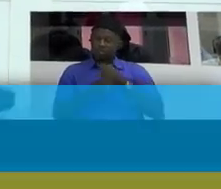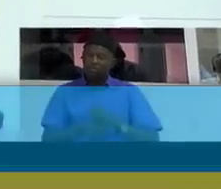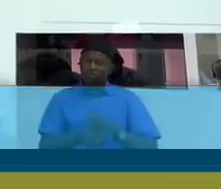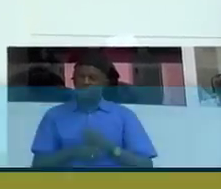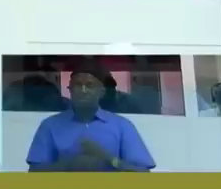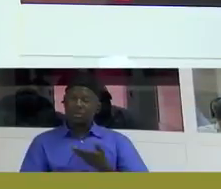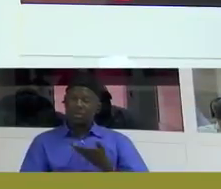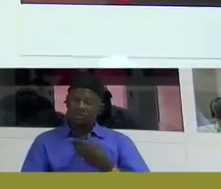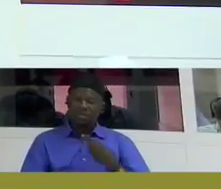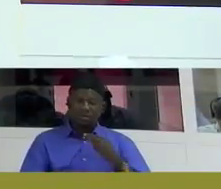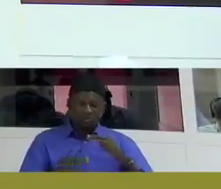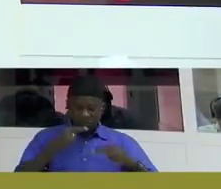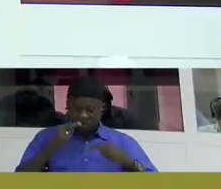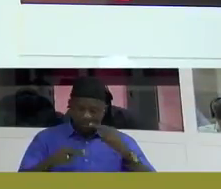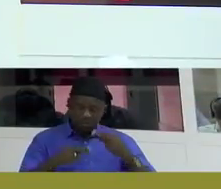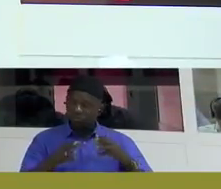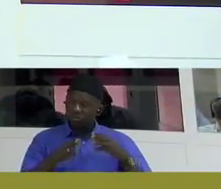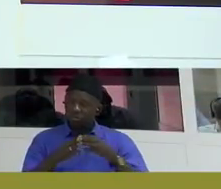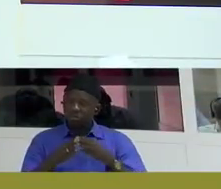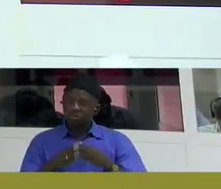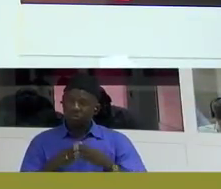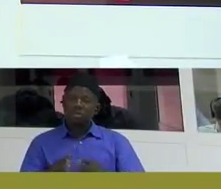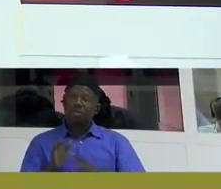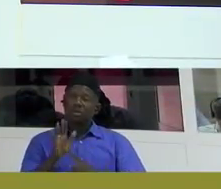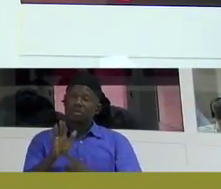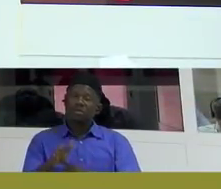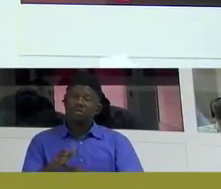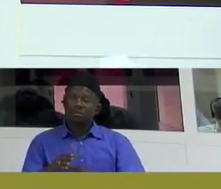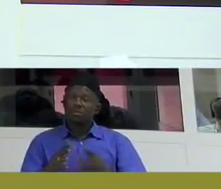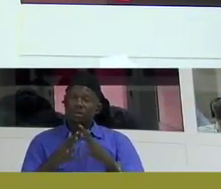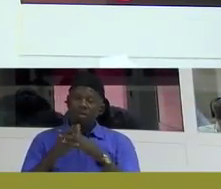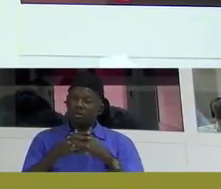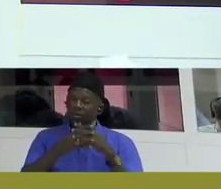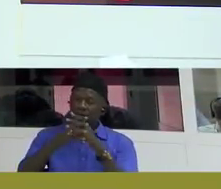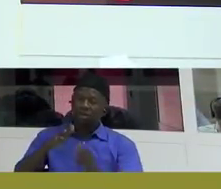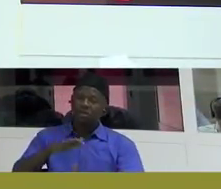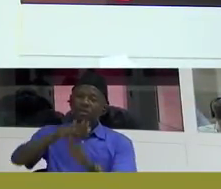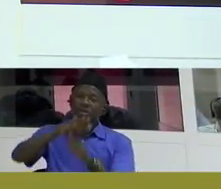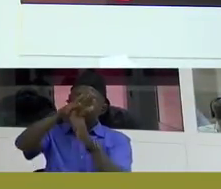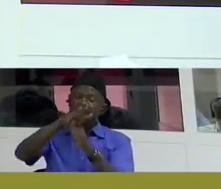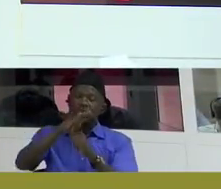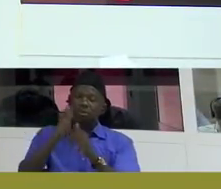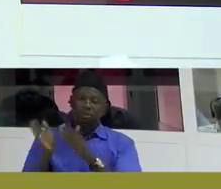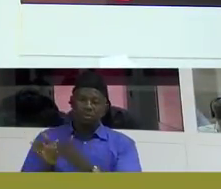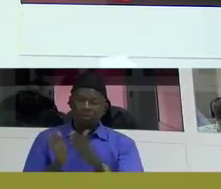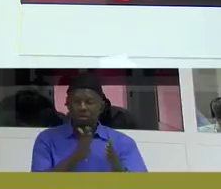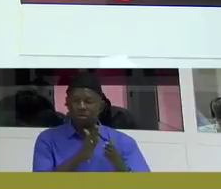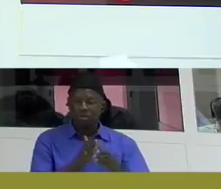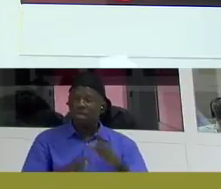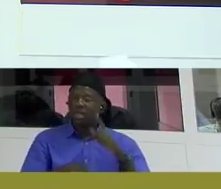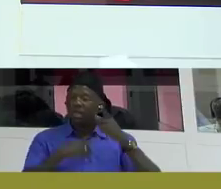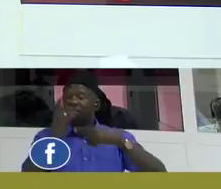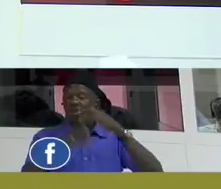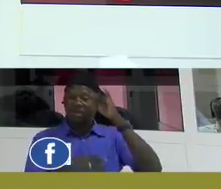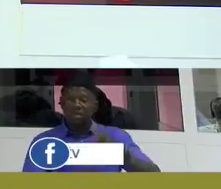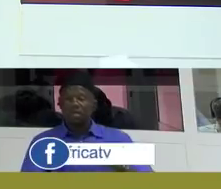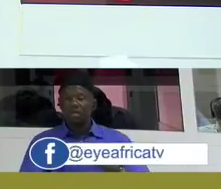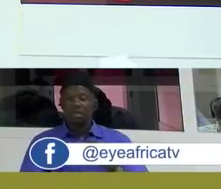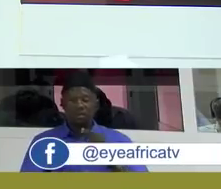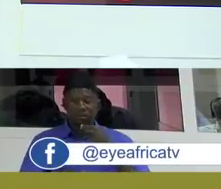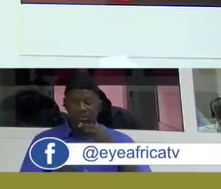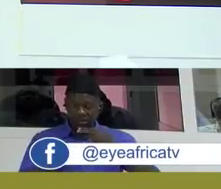The American ambassador would organize annual dinner